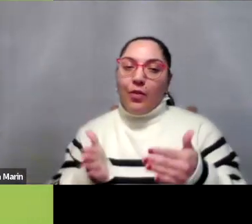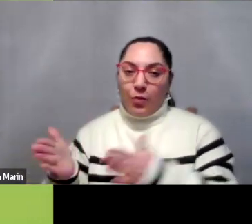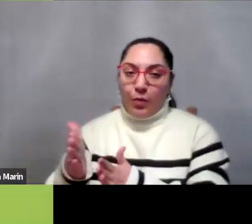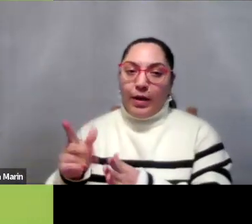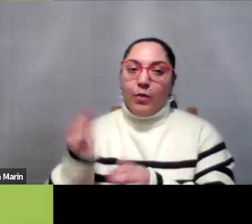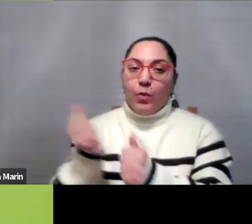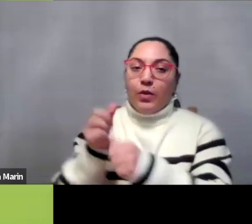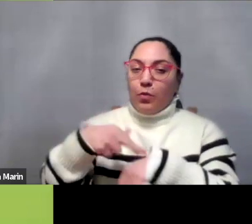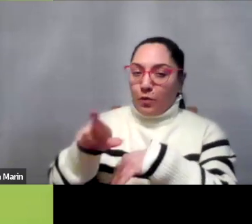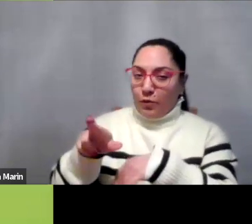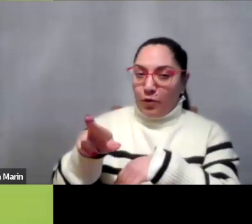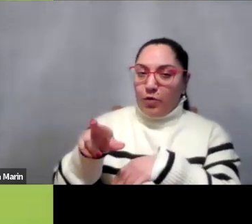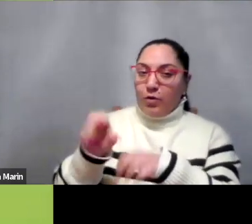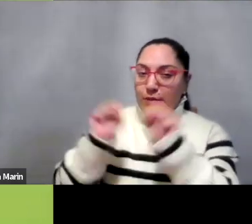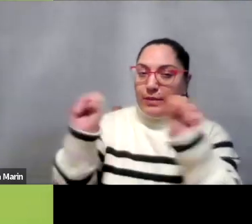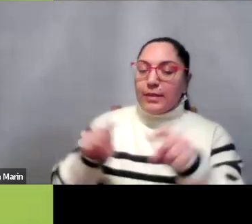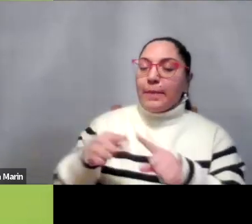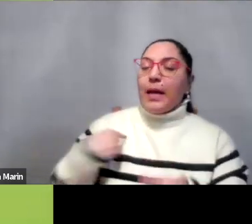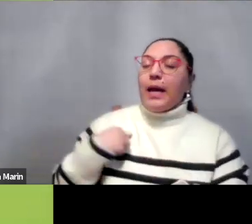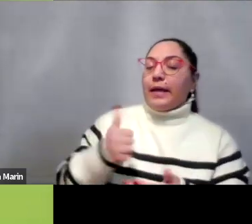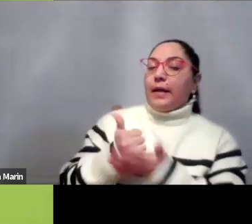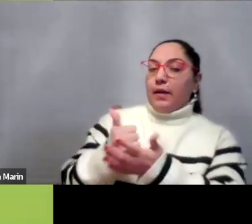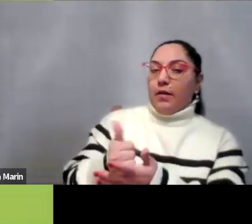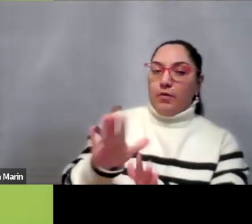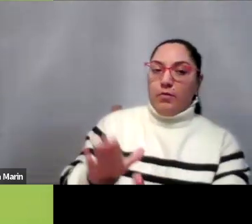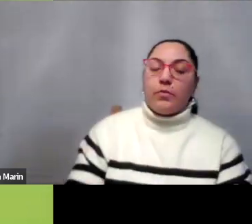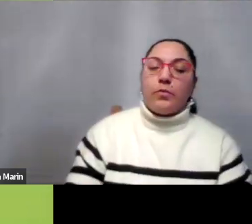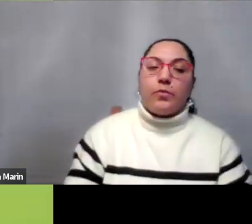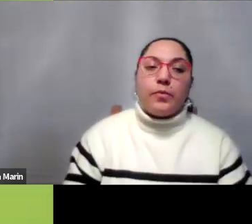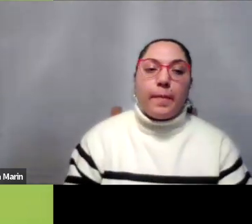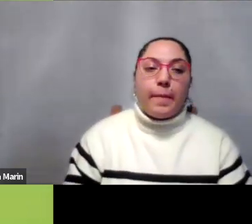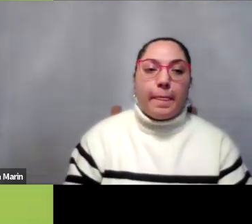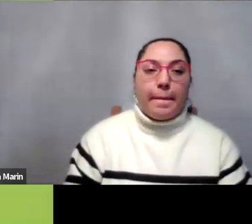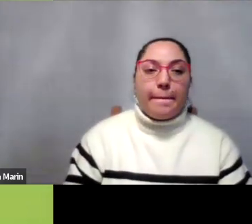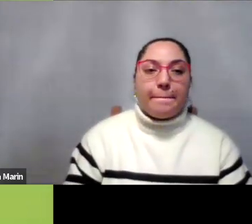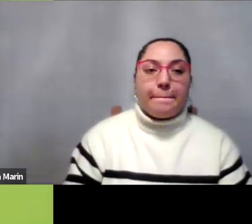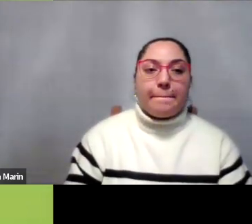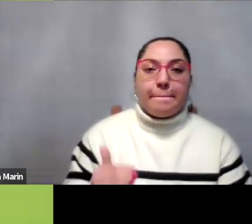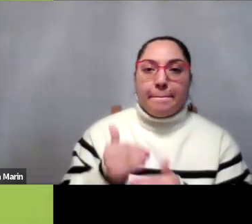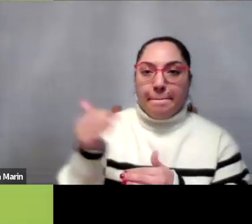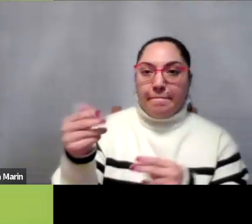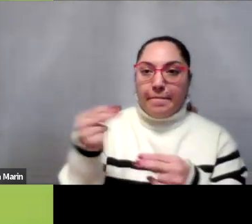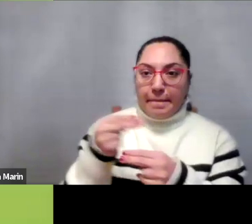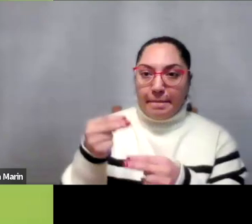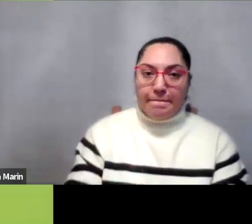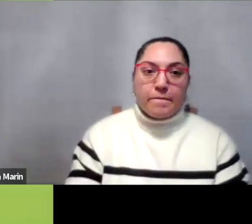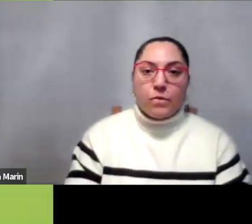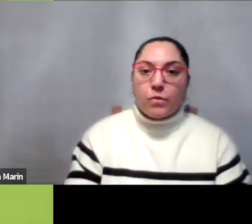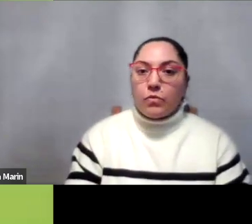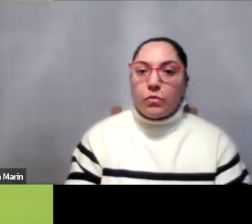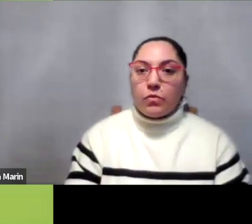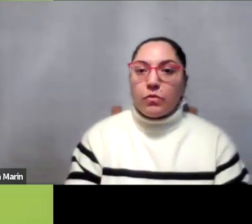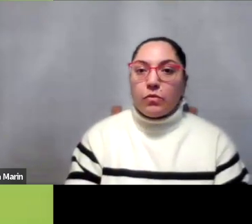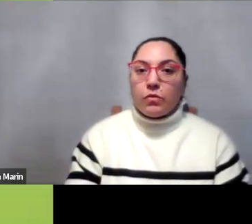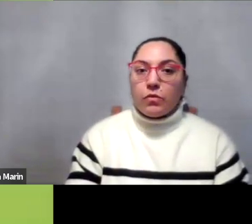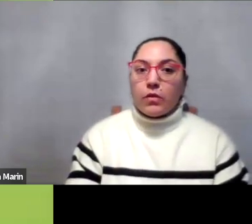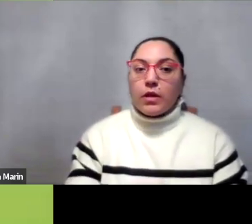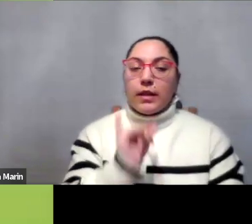referral system, which I can assist with the referrals. Next, is that good, rate?